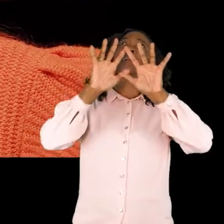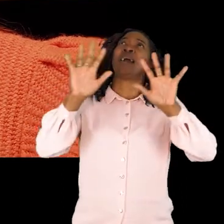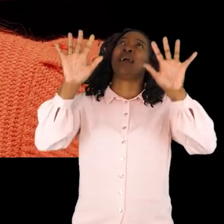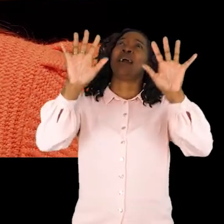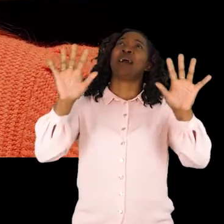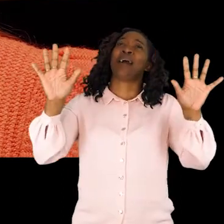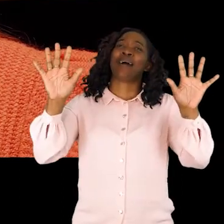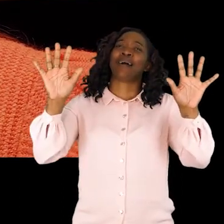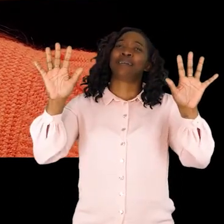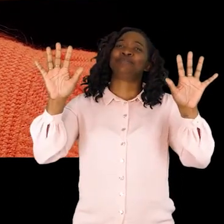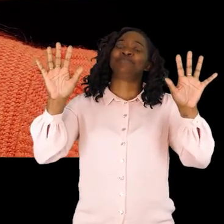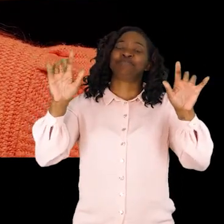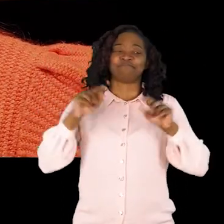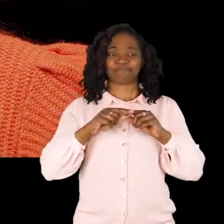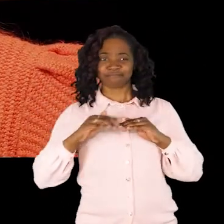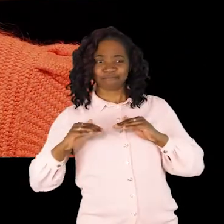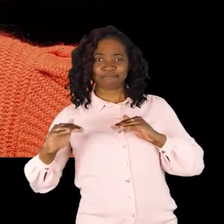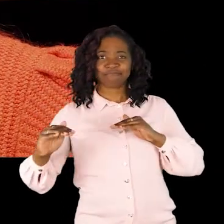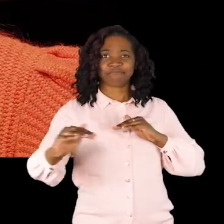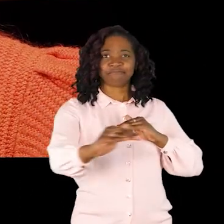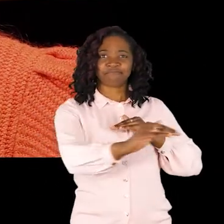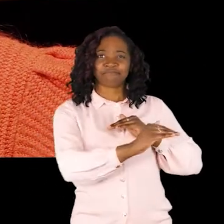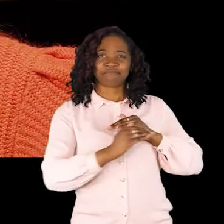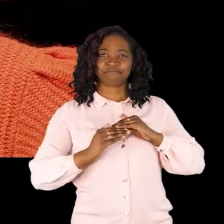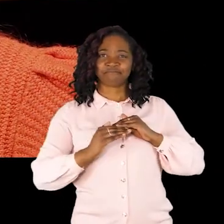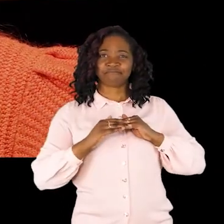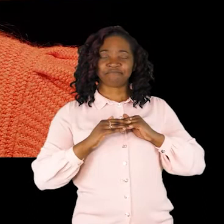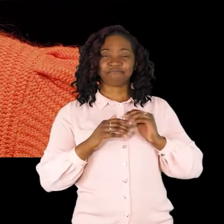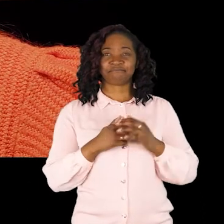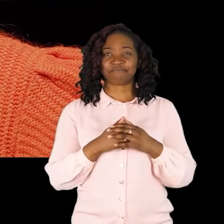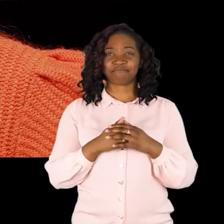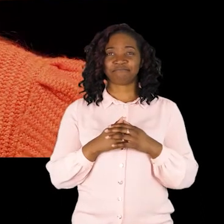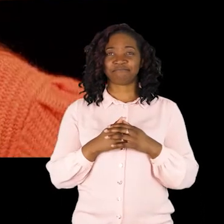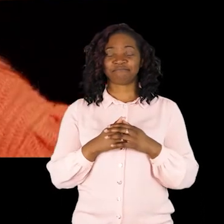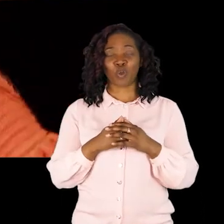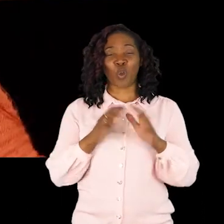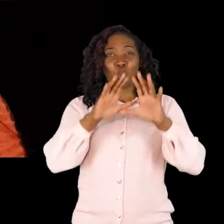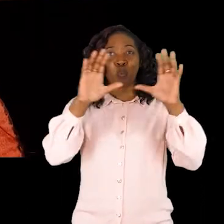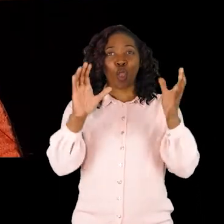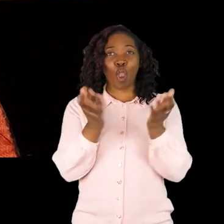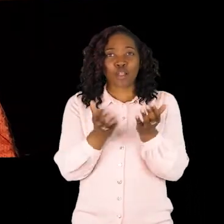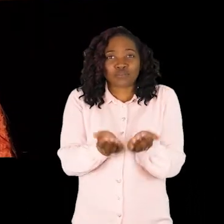the sky, and a slab of land. I cup